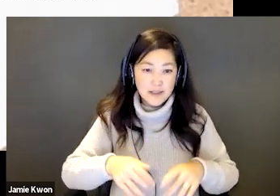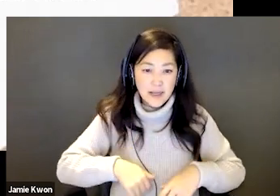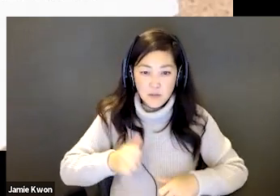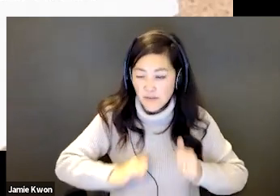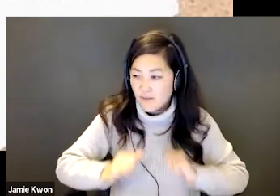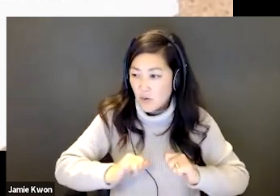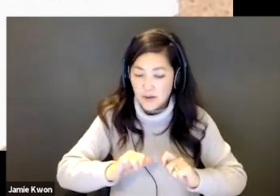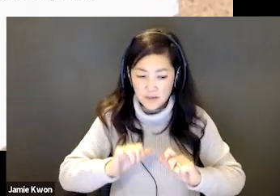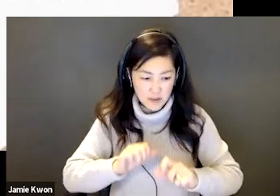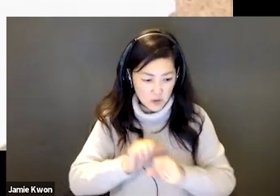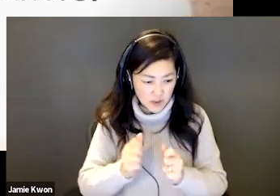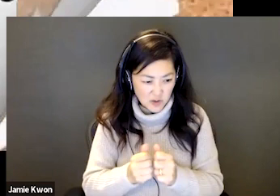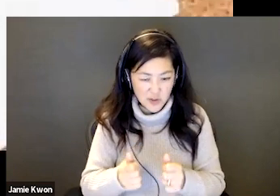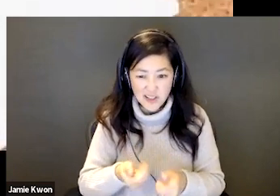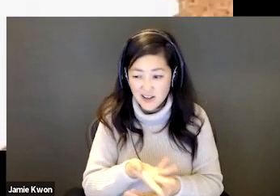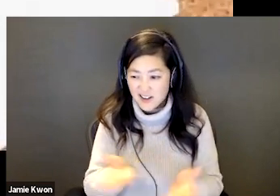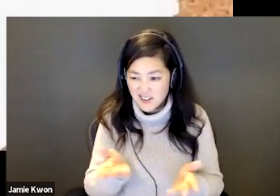to work with others.